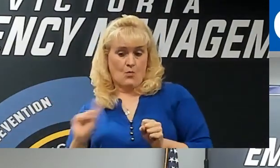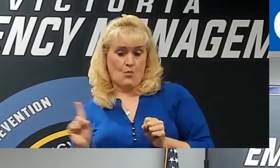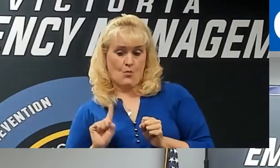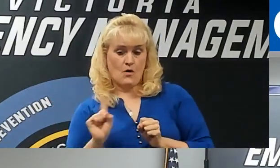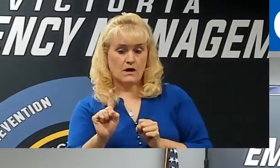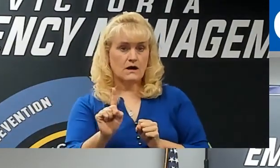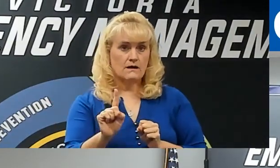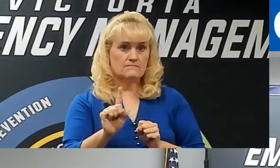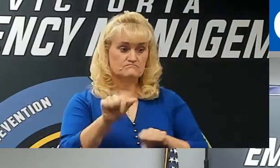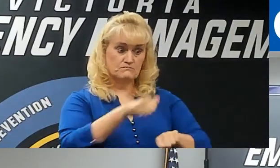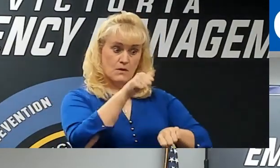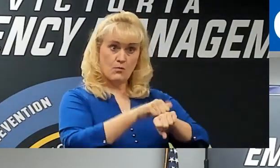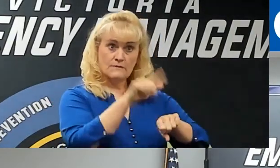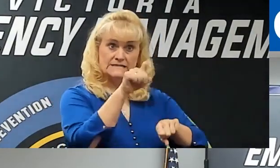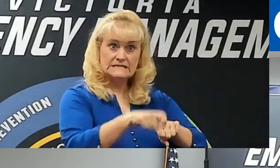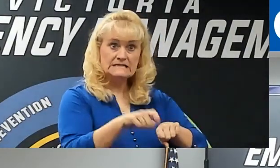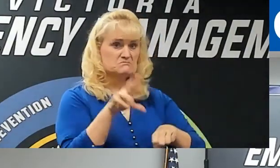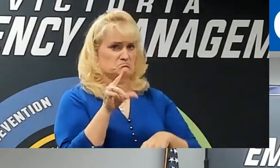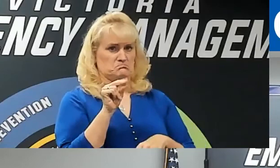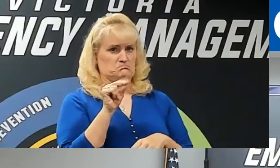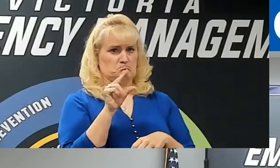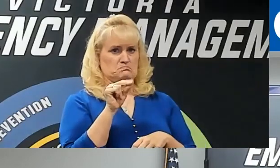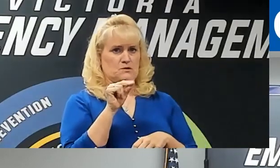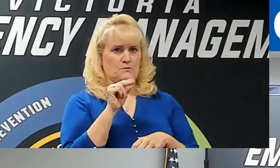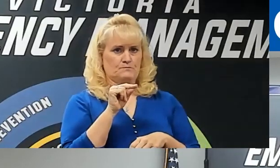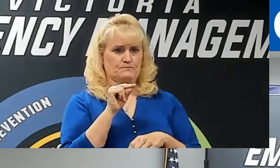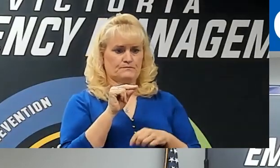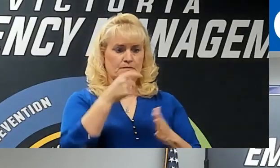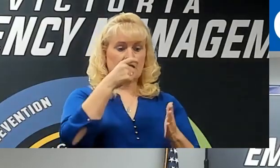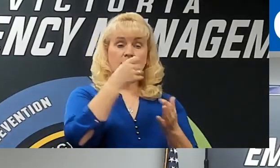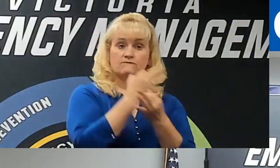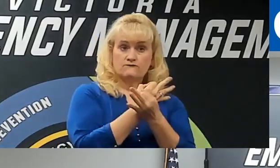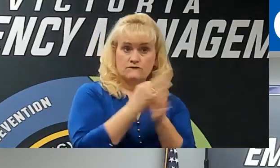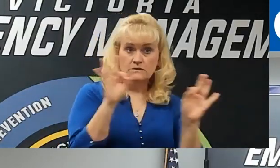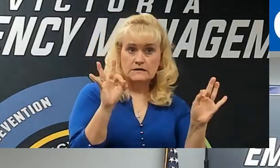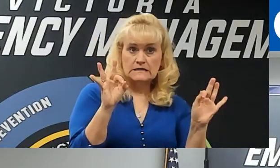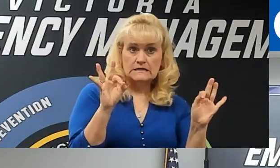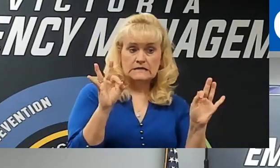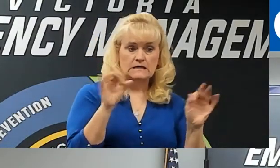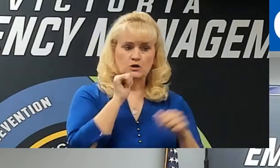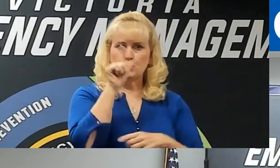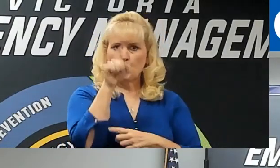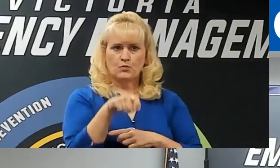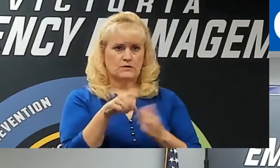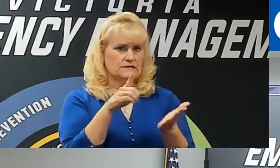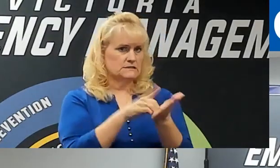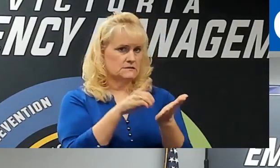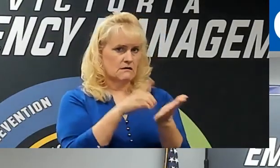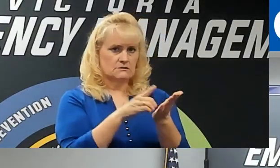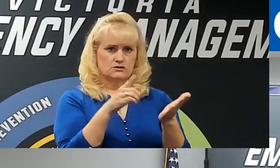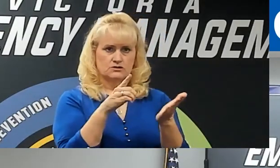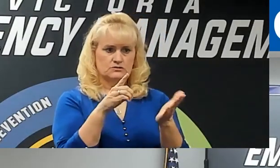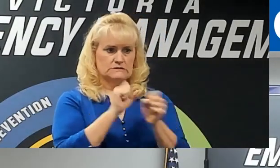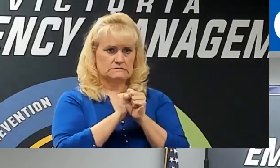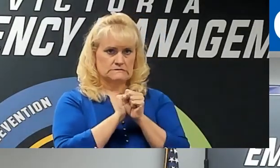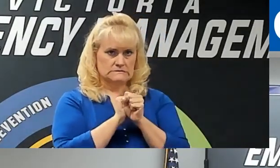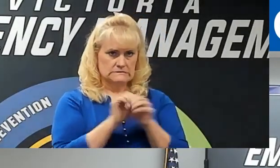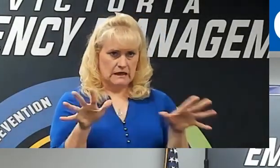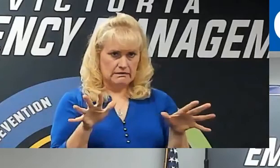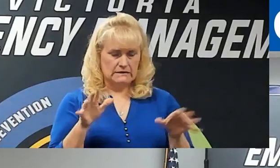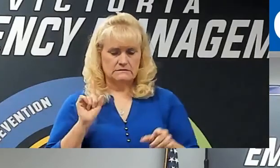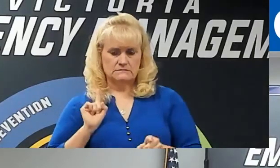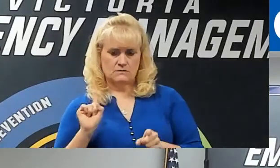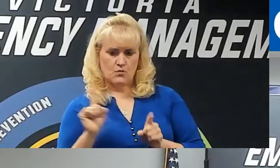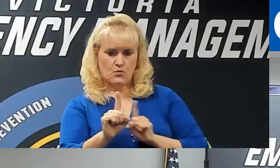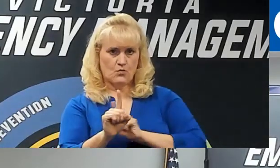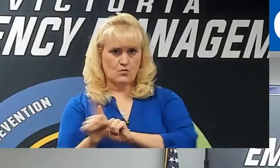appointment necessary, no cost, no doctor's note required testing that'll be done. That's